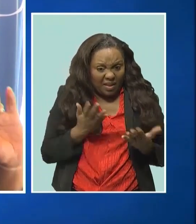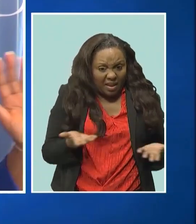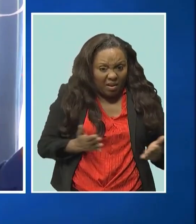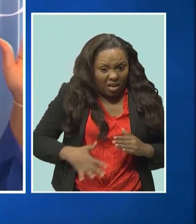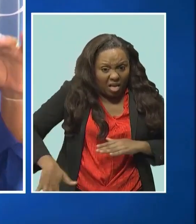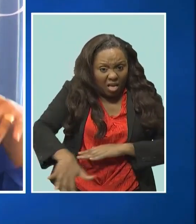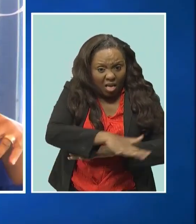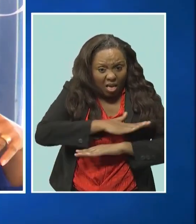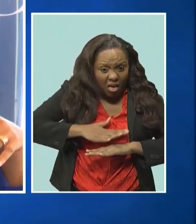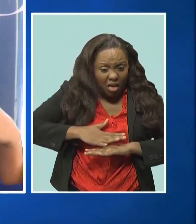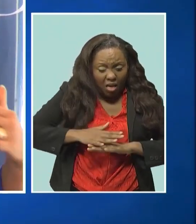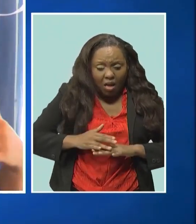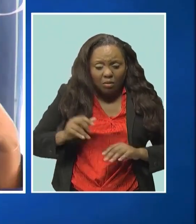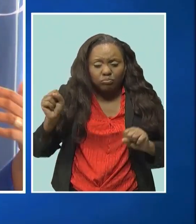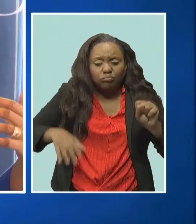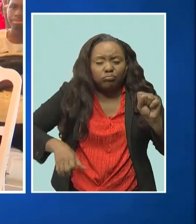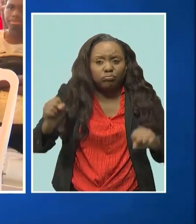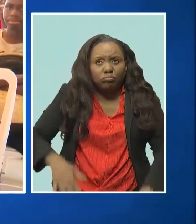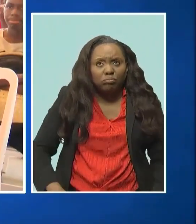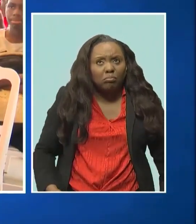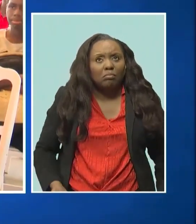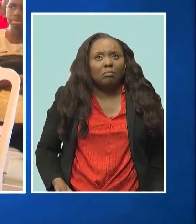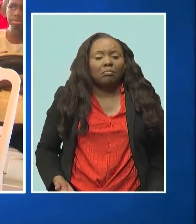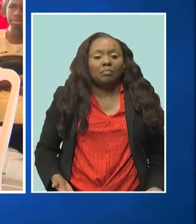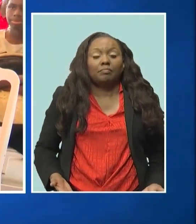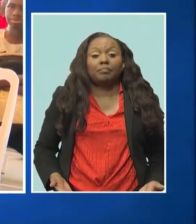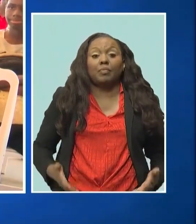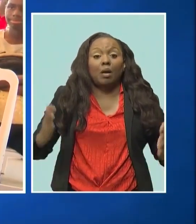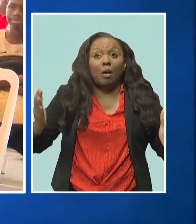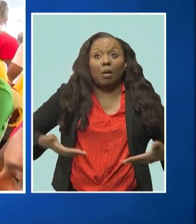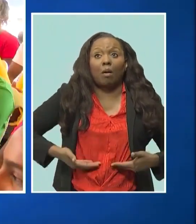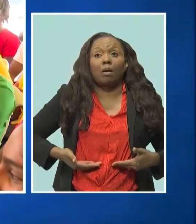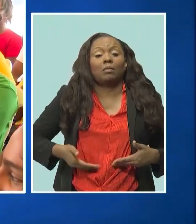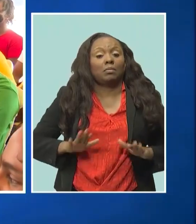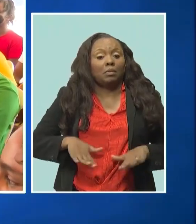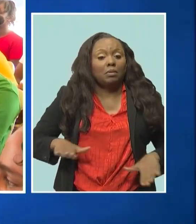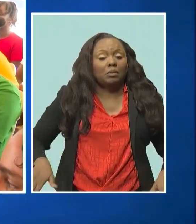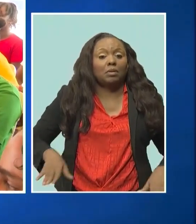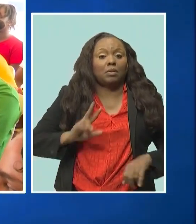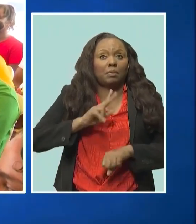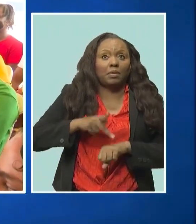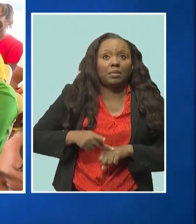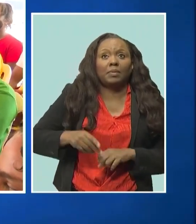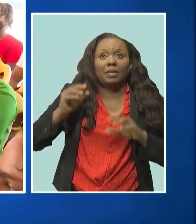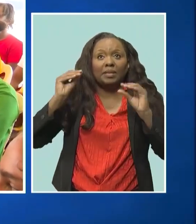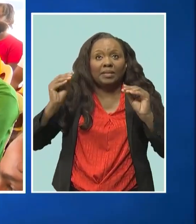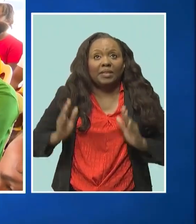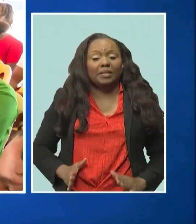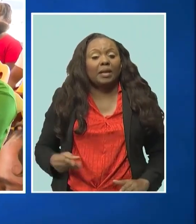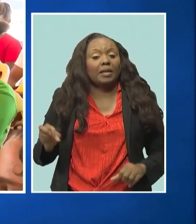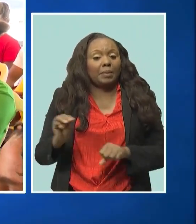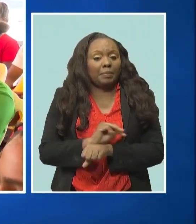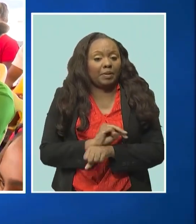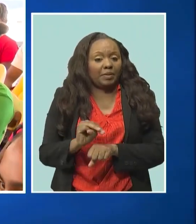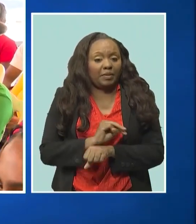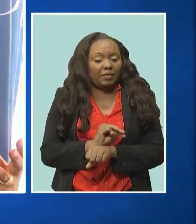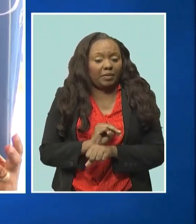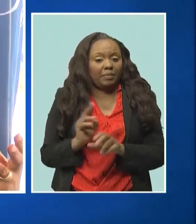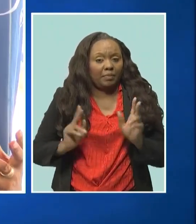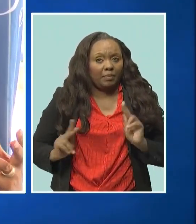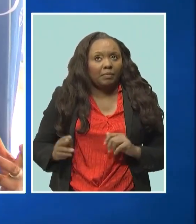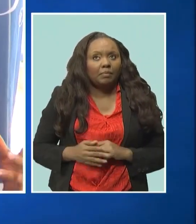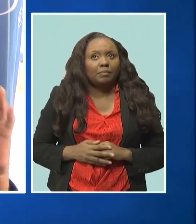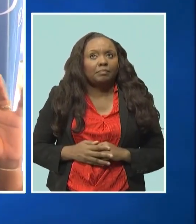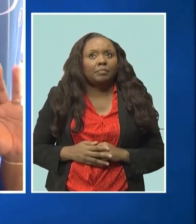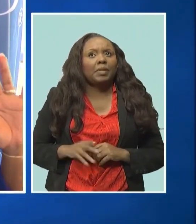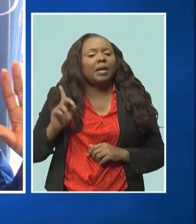the Atlantis submarine, Roseanne Myers, welcomed the children, principal, teachers, and ministry officials. She encouraged the students to commit